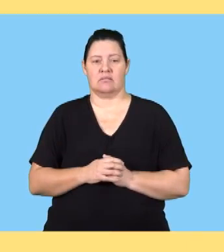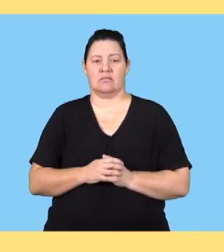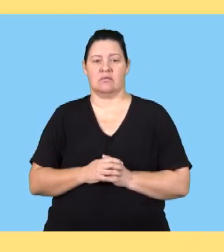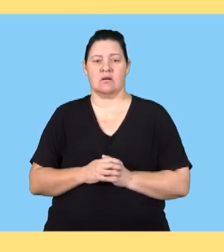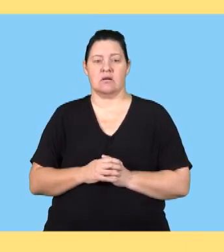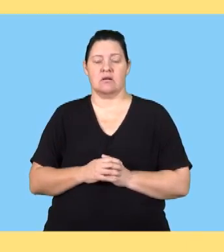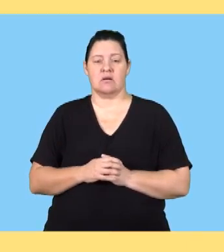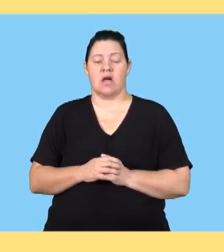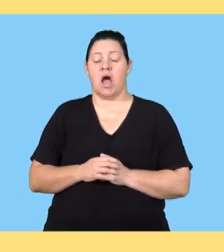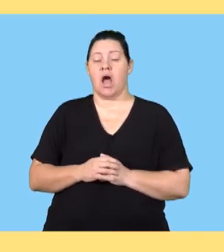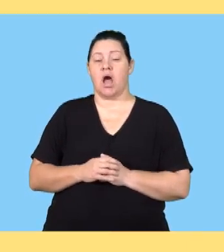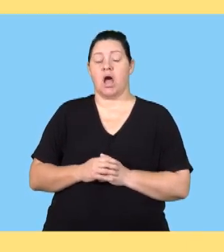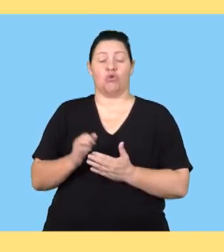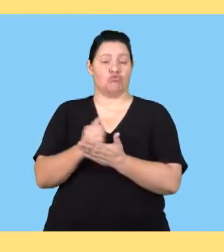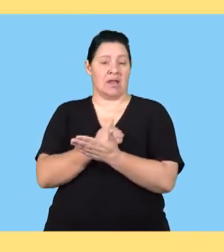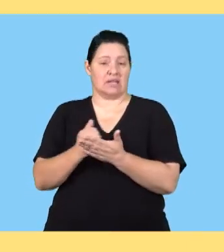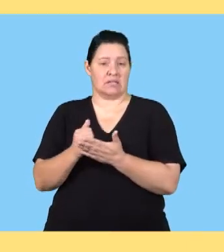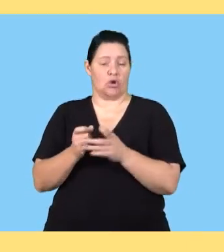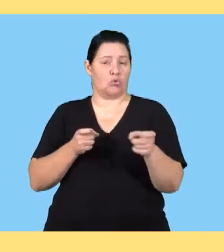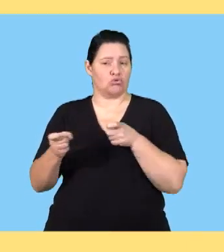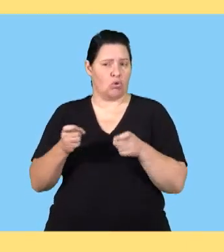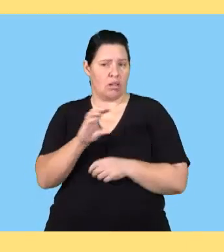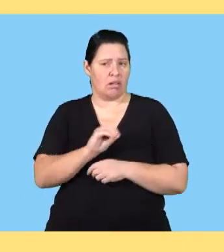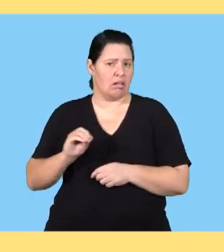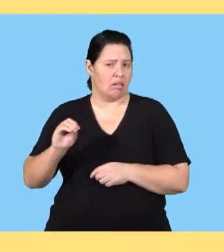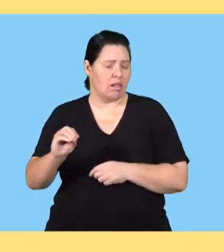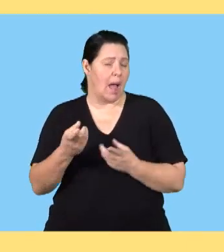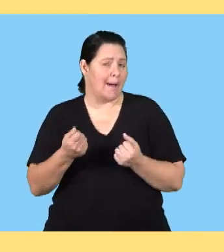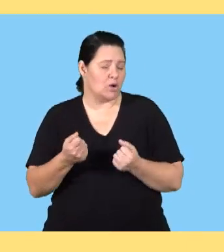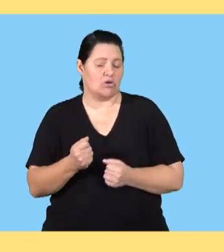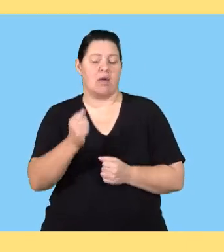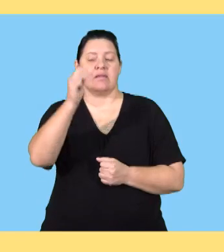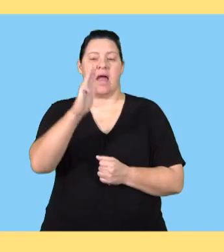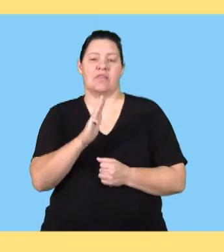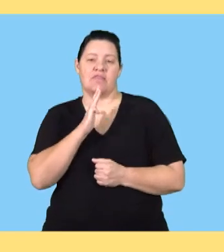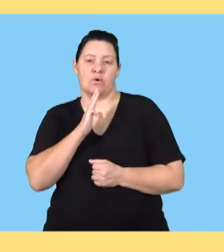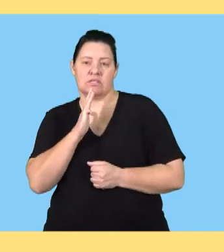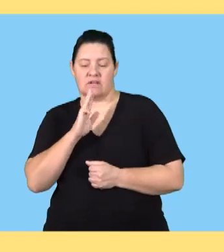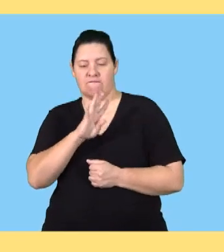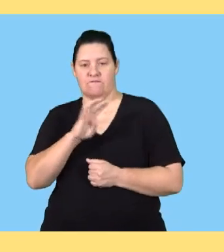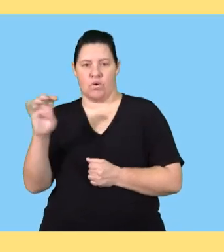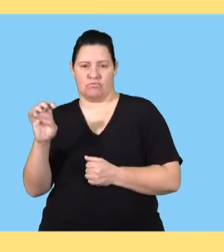Ever. And then, how much was this for?